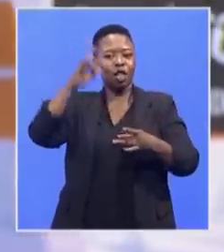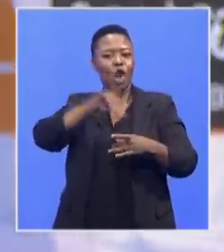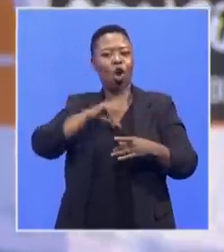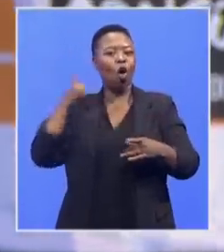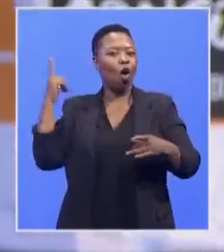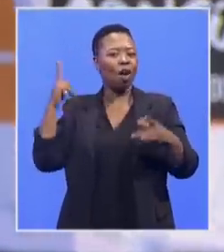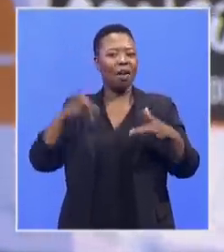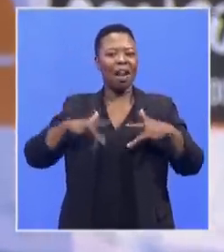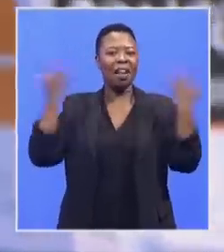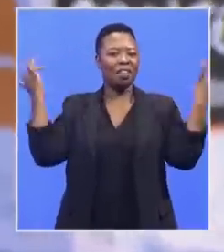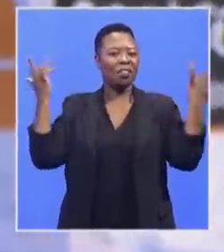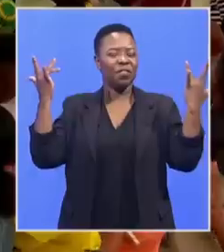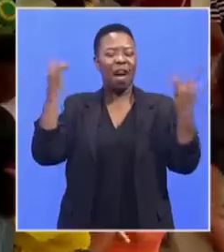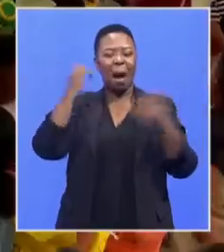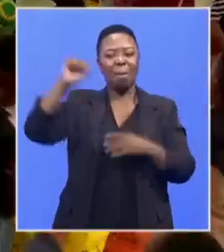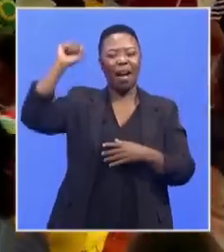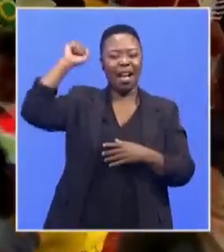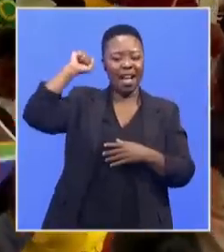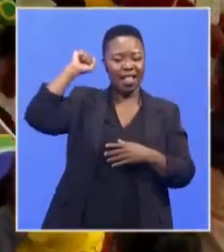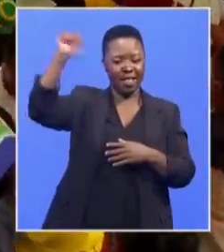Amandla.